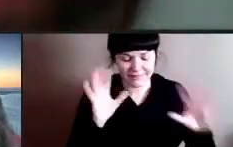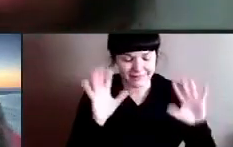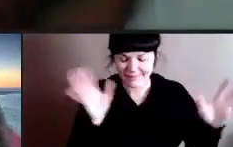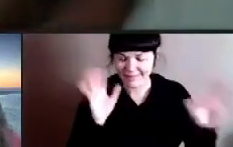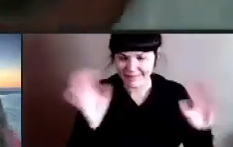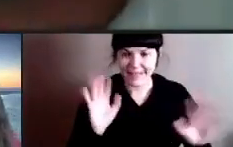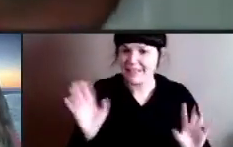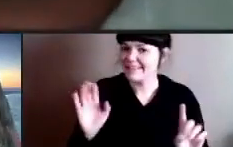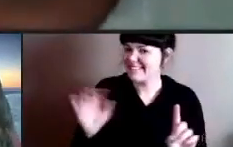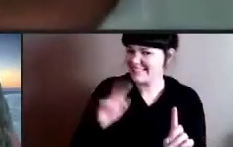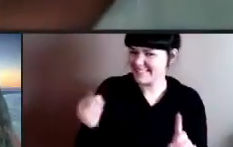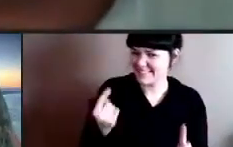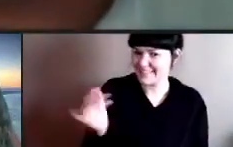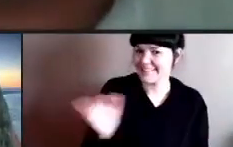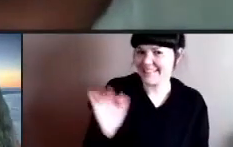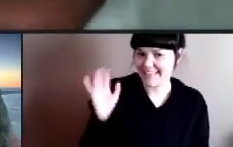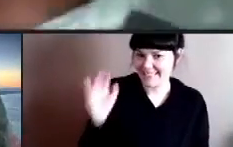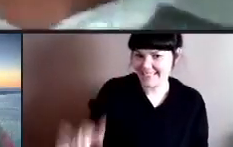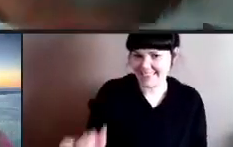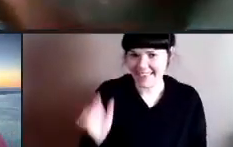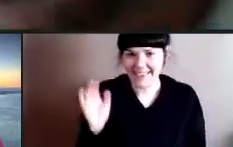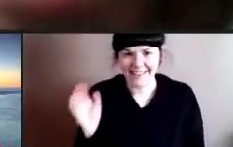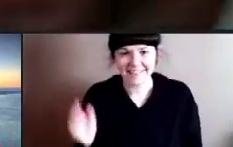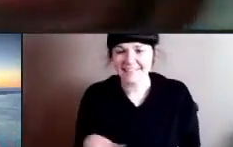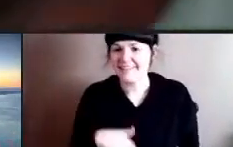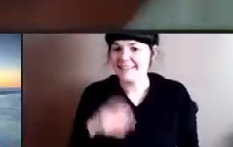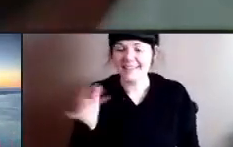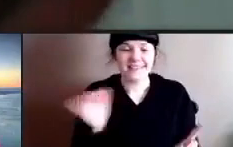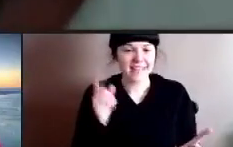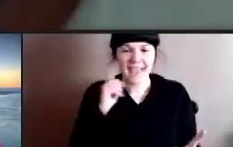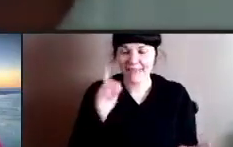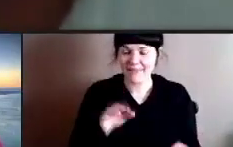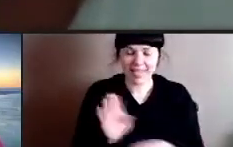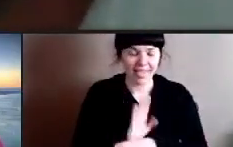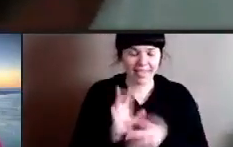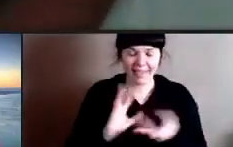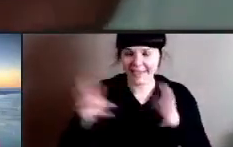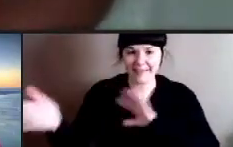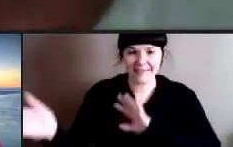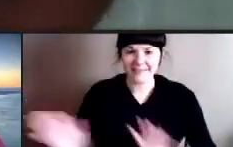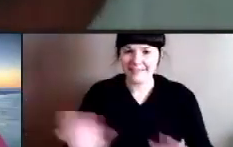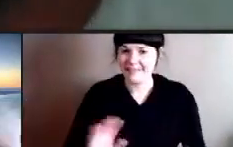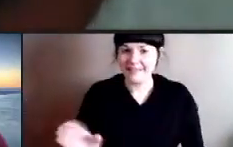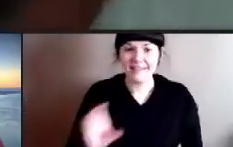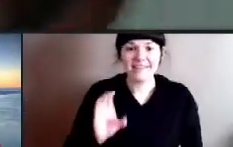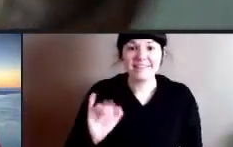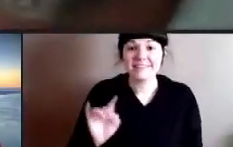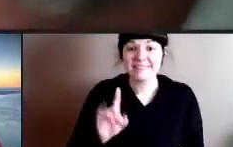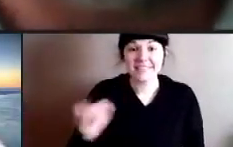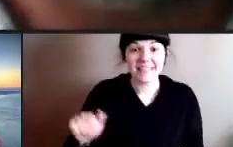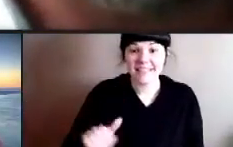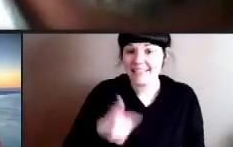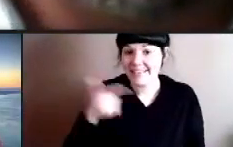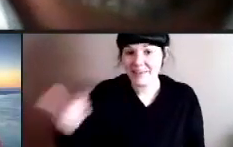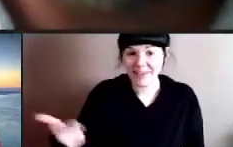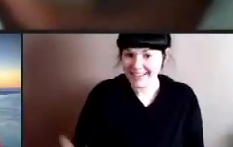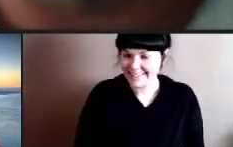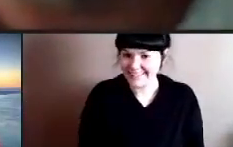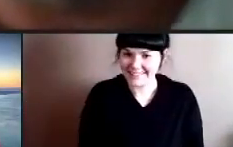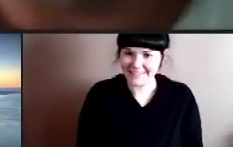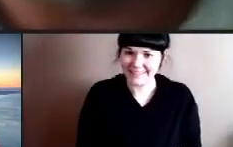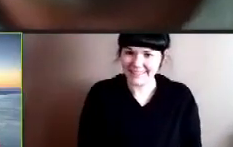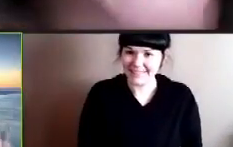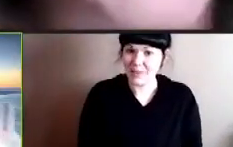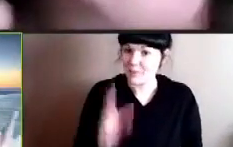Just you end like up that. Smacking yourself in the head with a jump rope. Go ahead, Cindy Gamboa. Well, guess what? I'm back